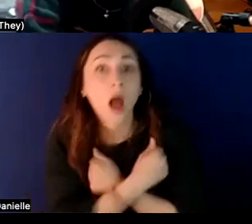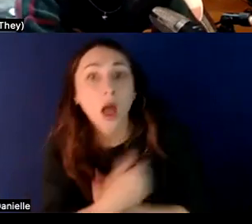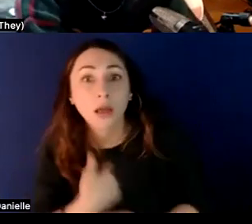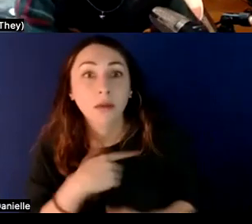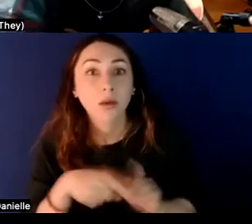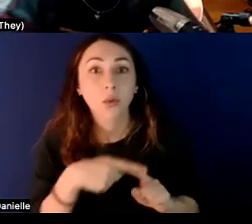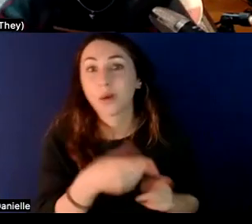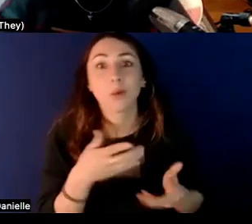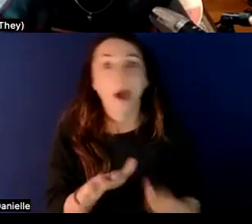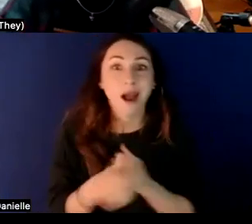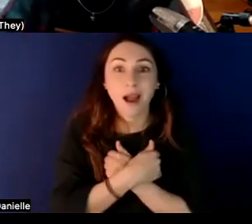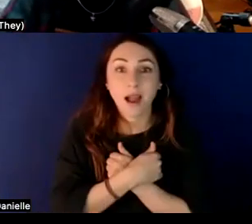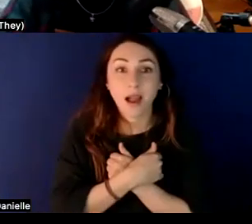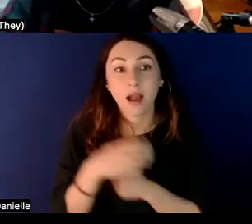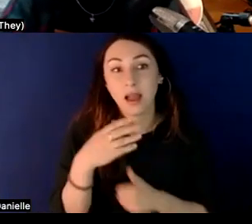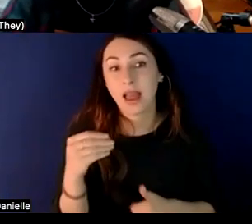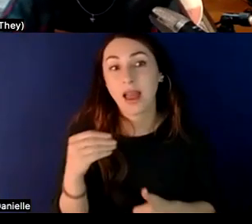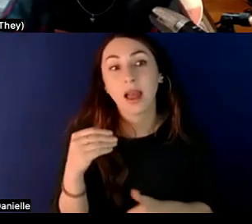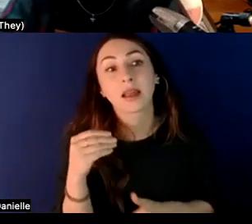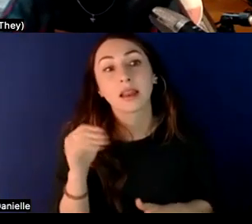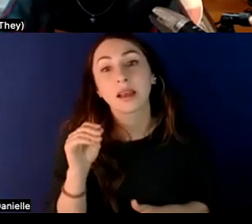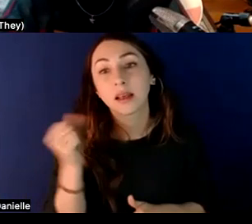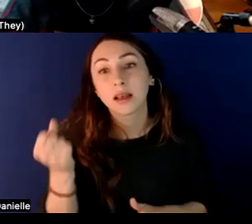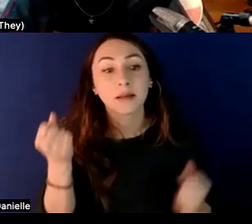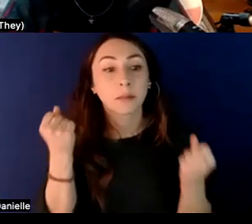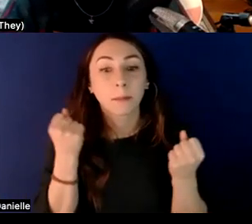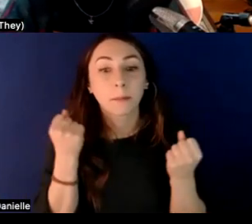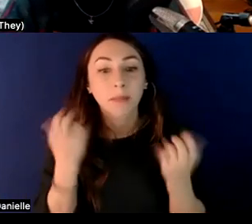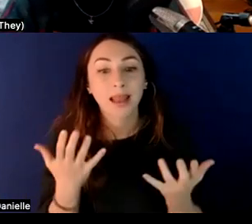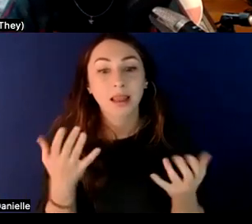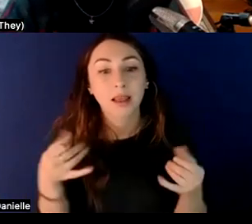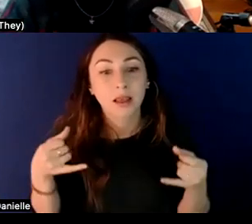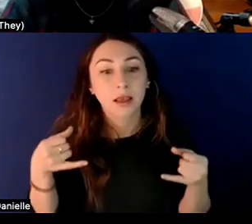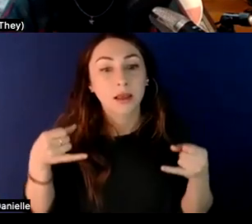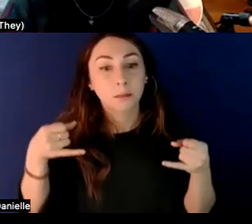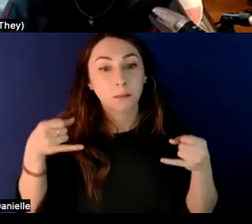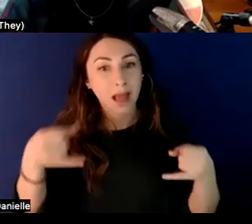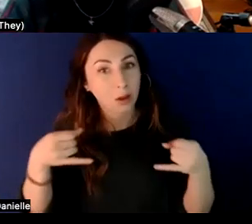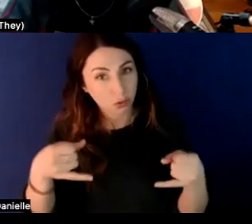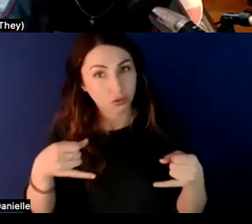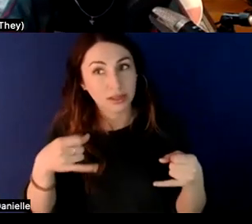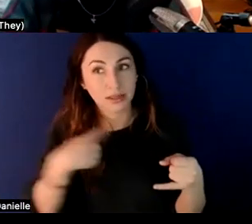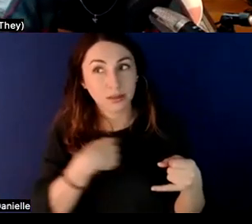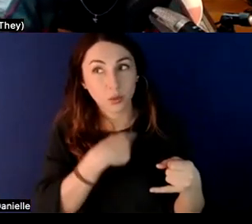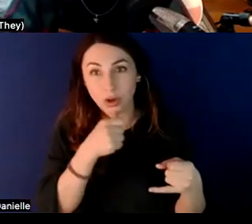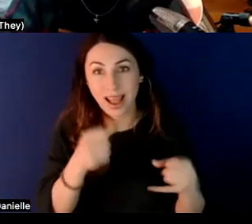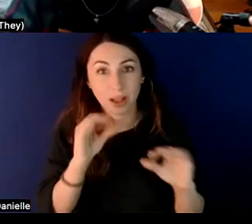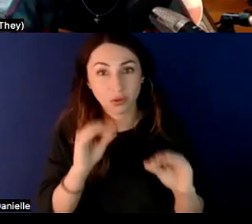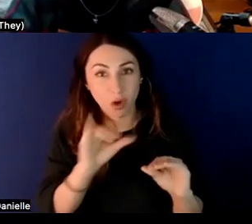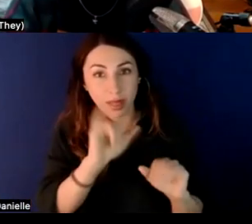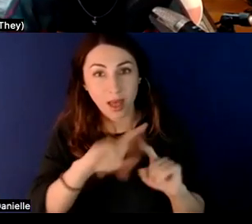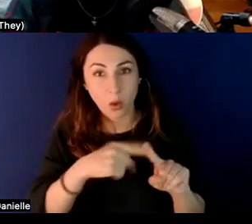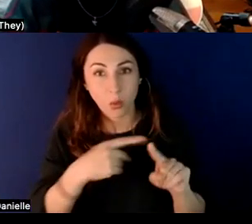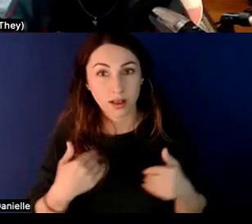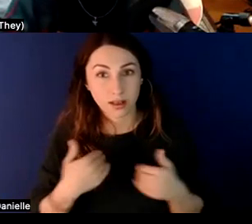to be hugged. And it's just like so many boundaries we're taught to not have as young when we're younger, but